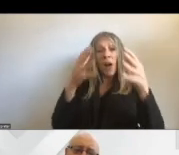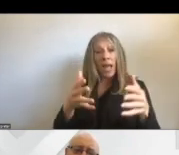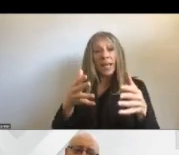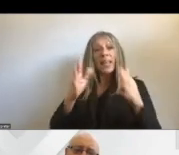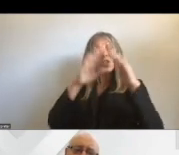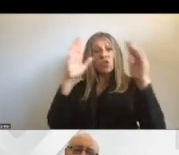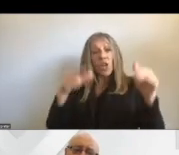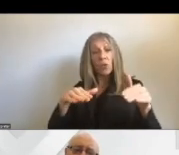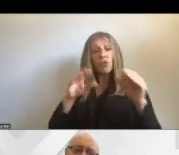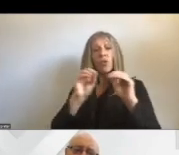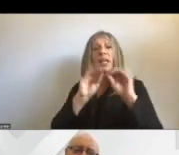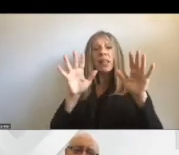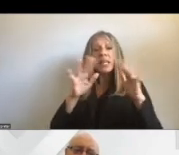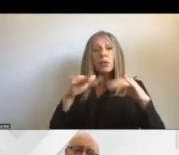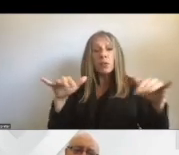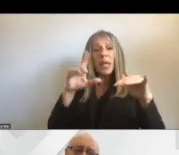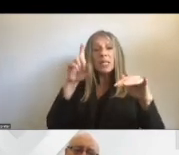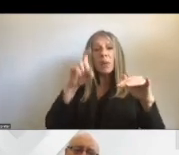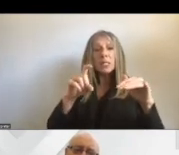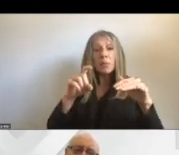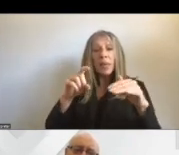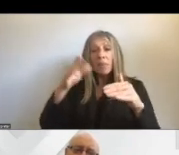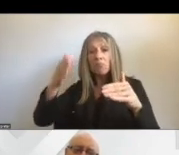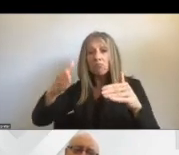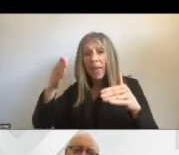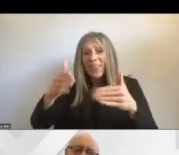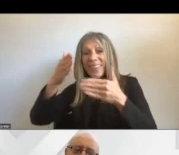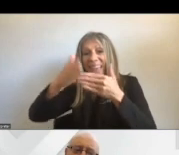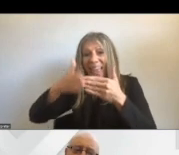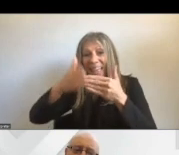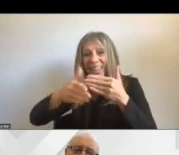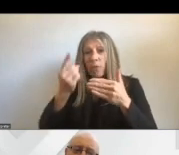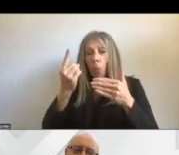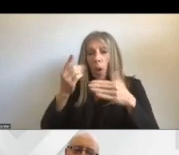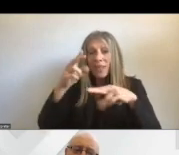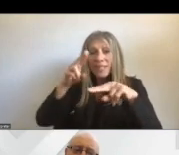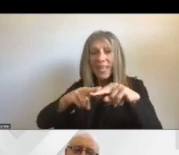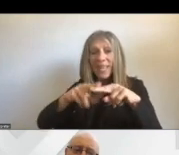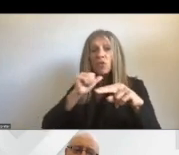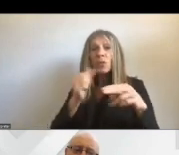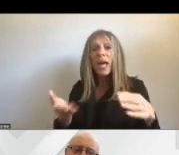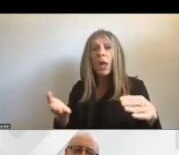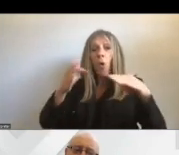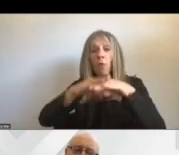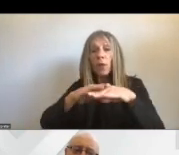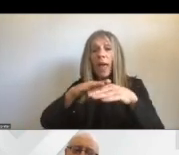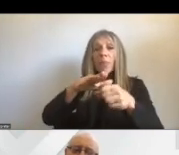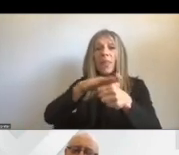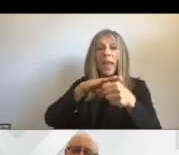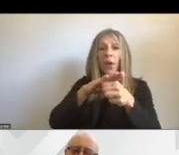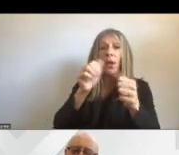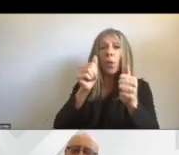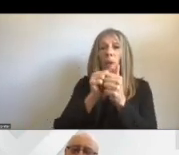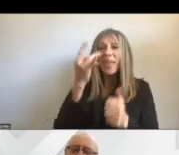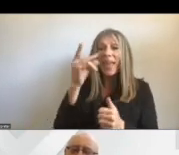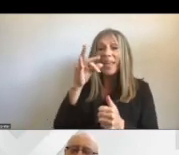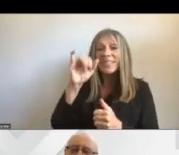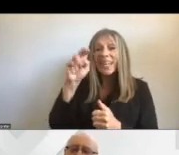Okay, just because sighted pedestrians can see that the pilot light is on and the message, I